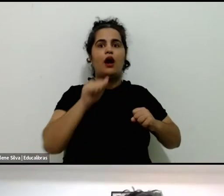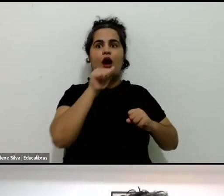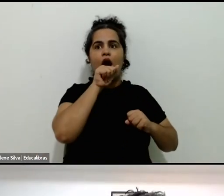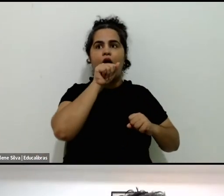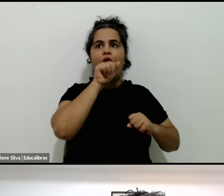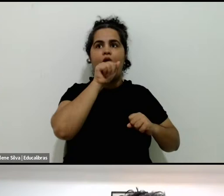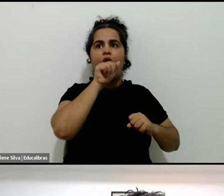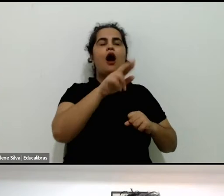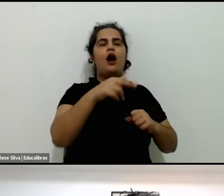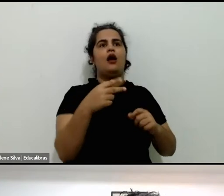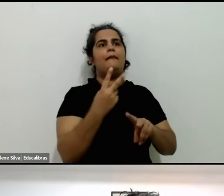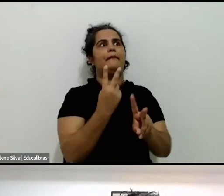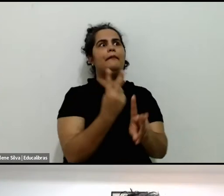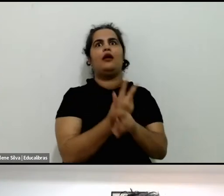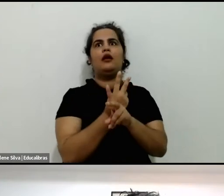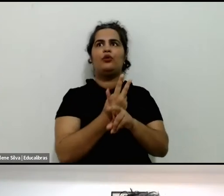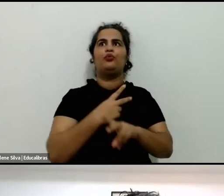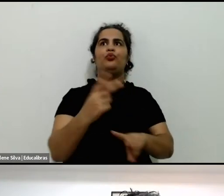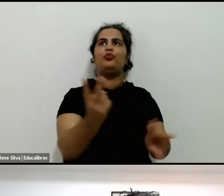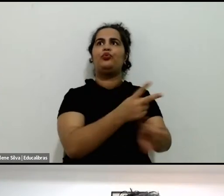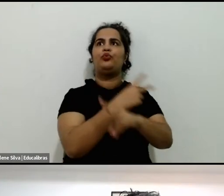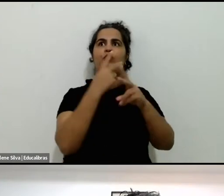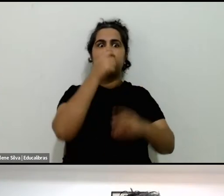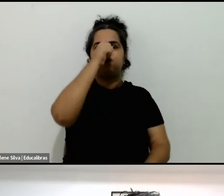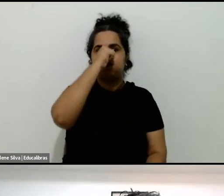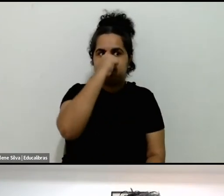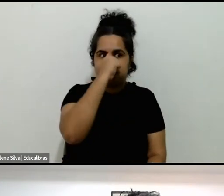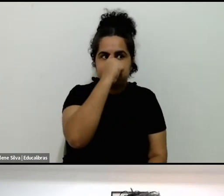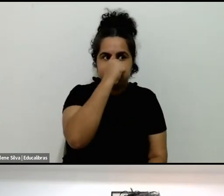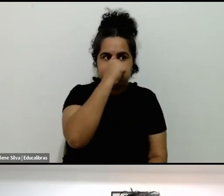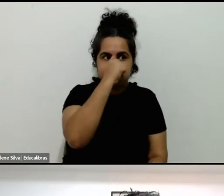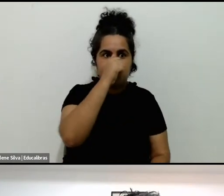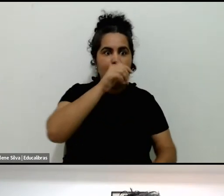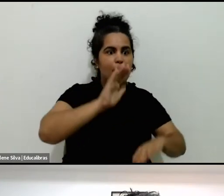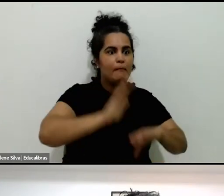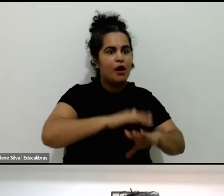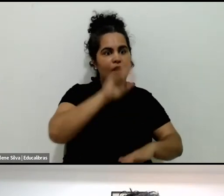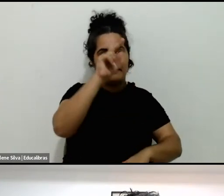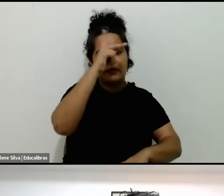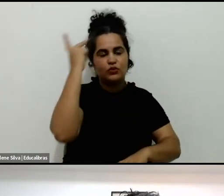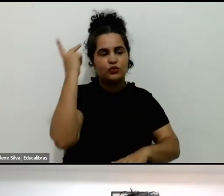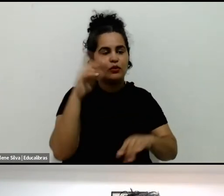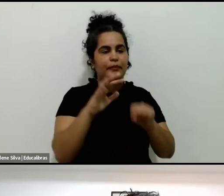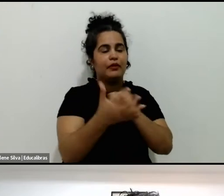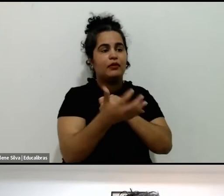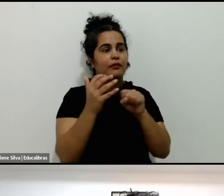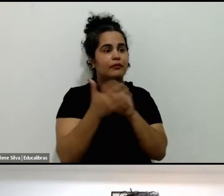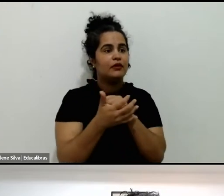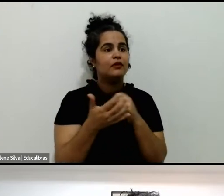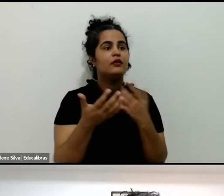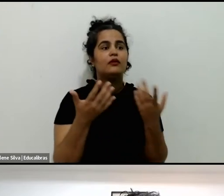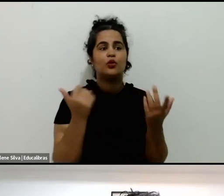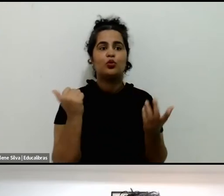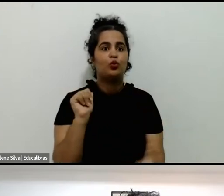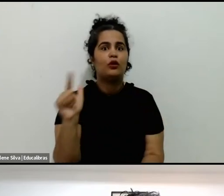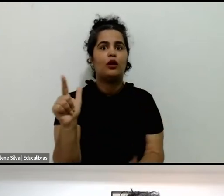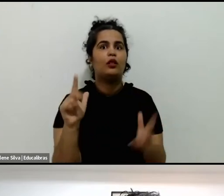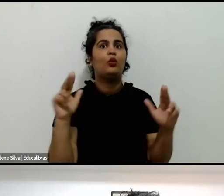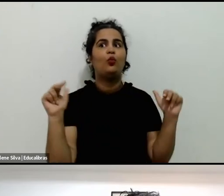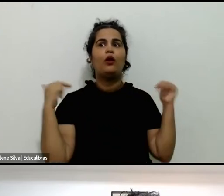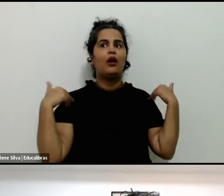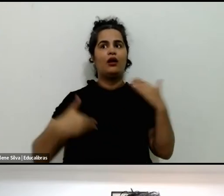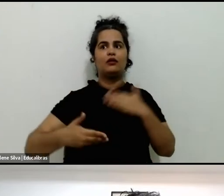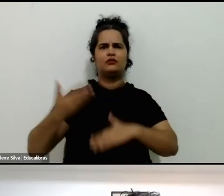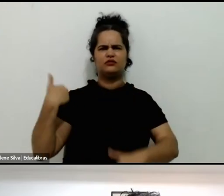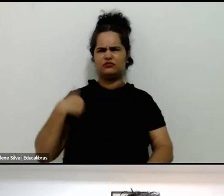busy. There were more people pandemic than ever before. So, it's like, oh, my goodness, this is great. Look at how much our